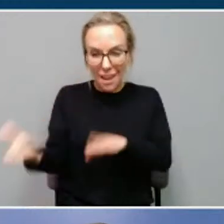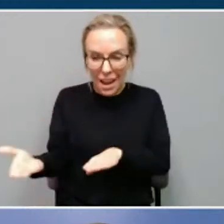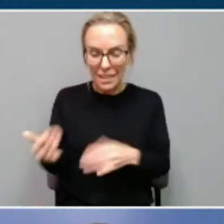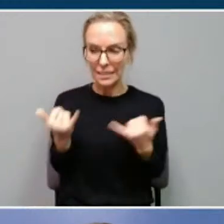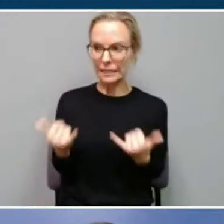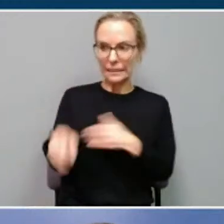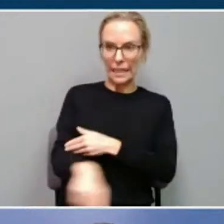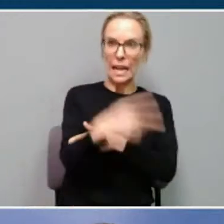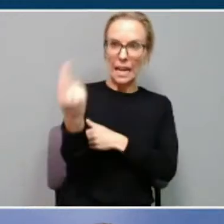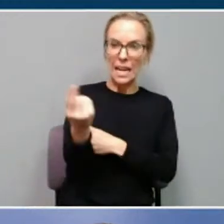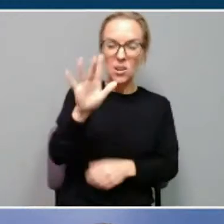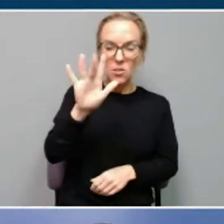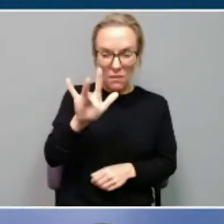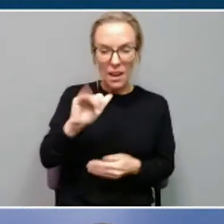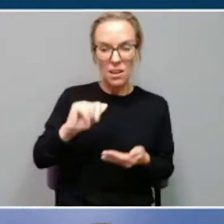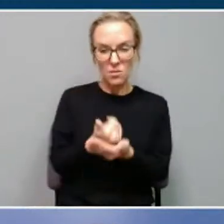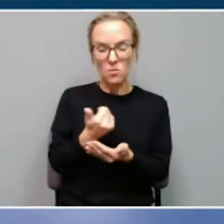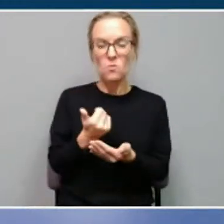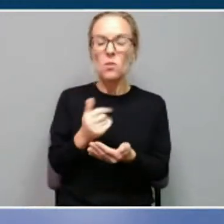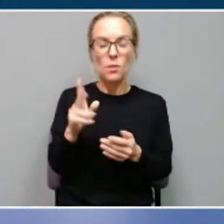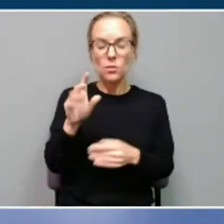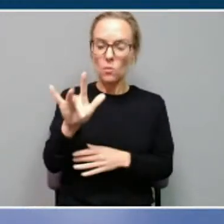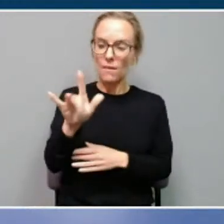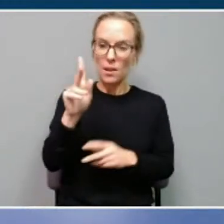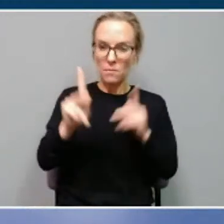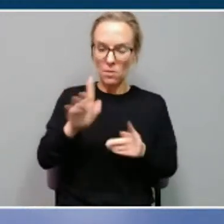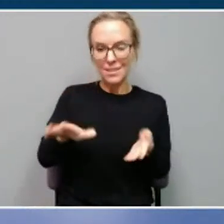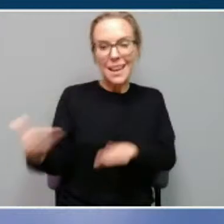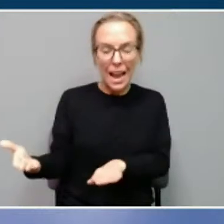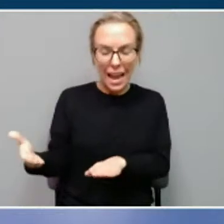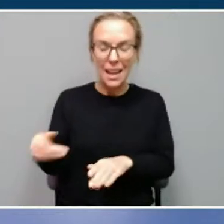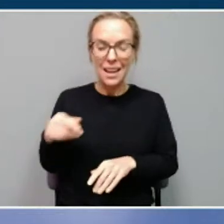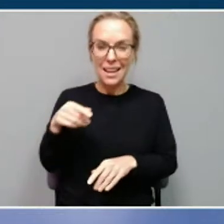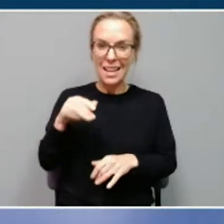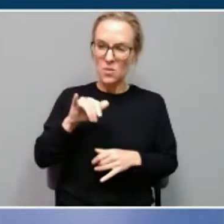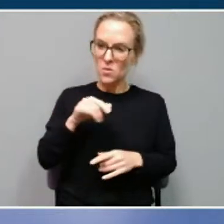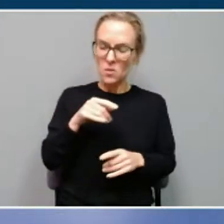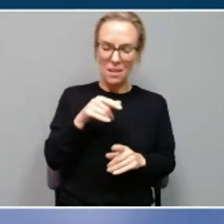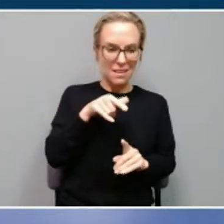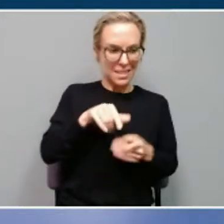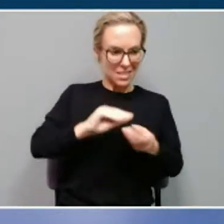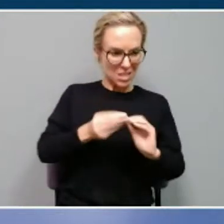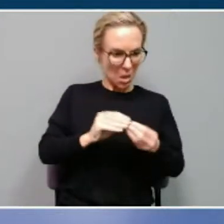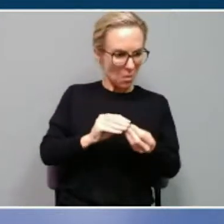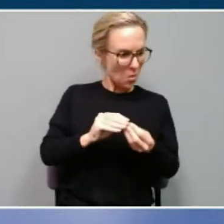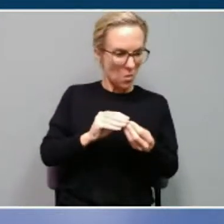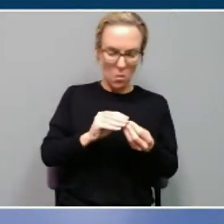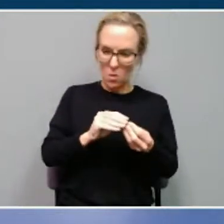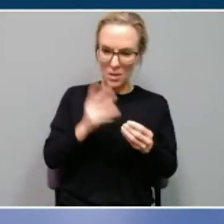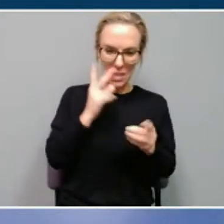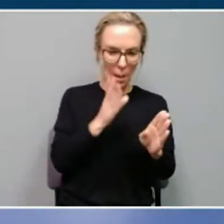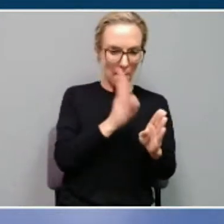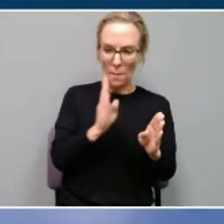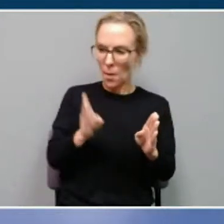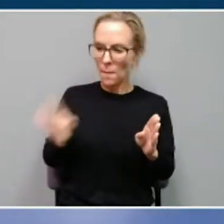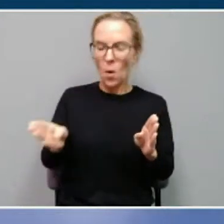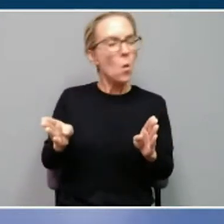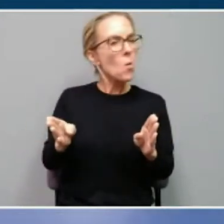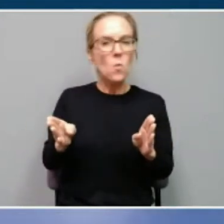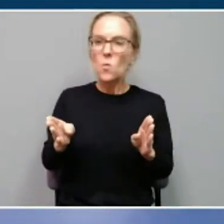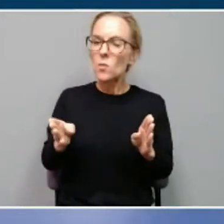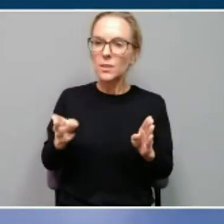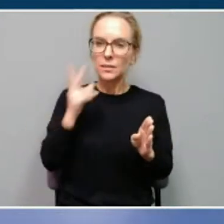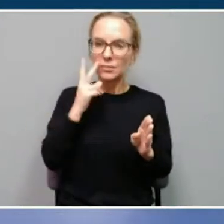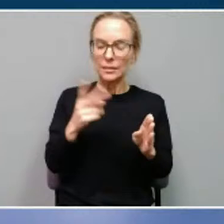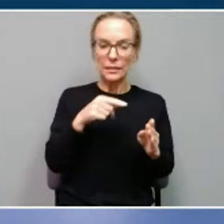25 new deaths. These were the type of numbers that we hope to never see again. And positivity